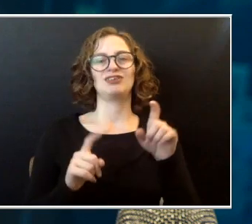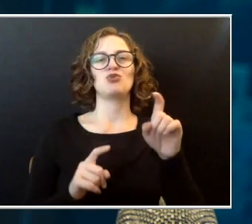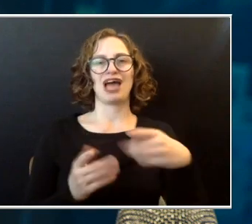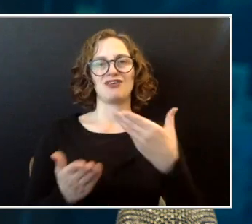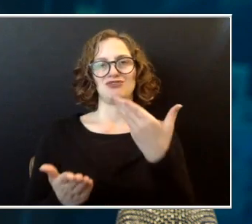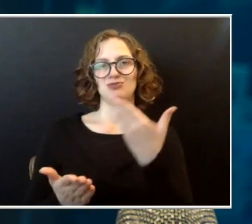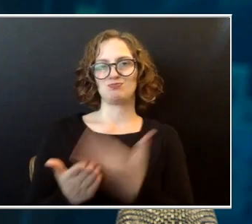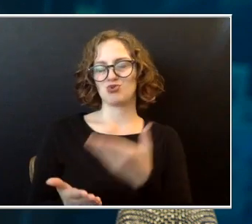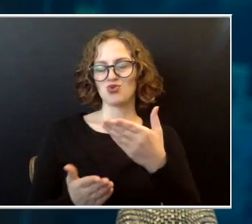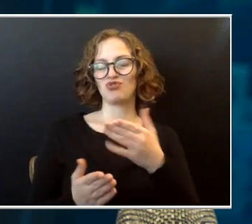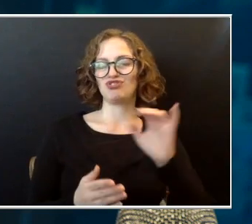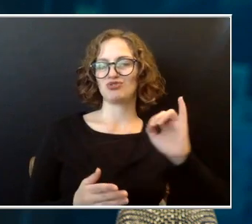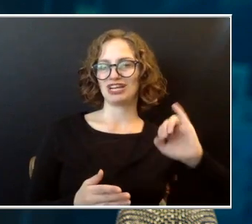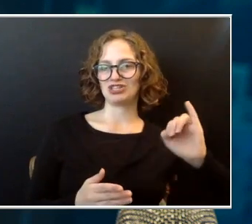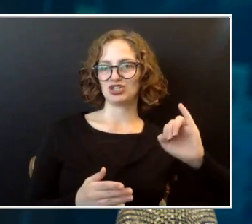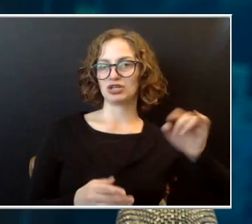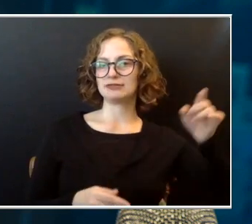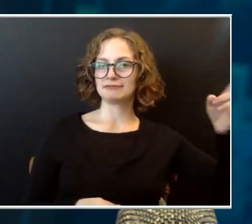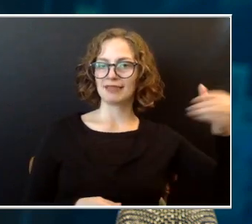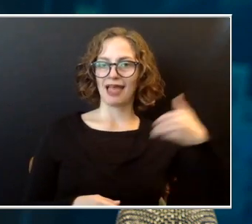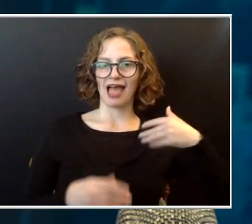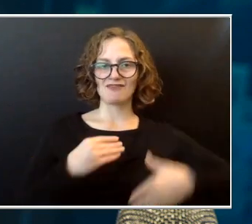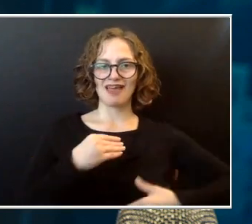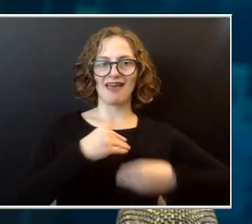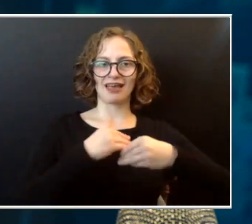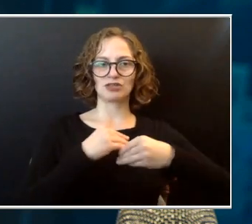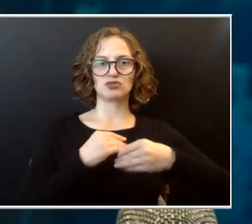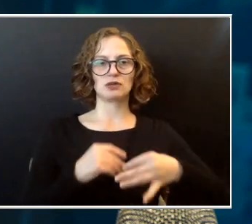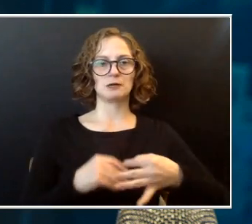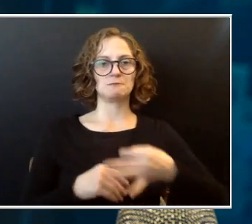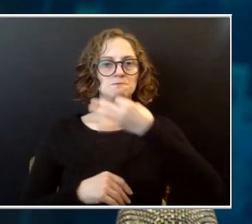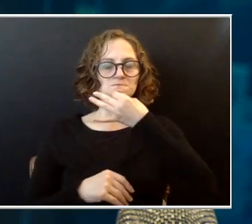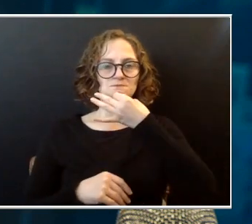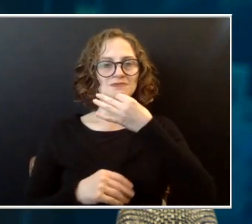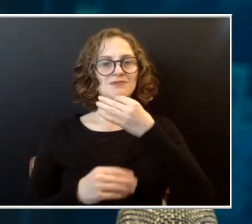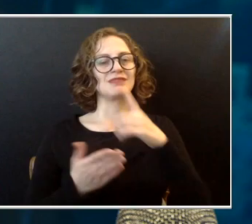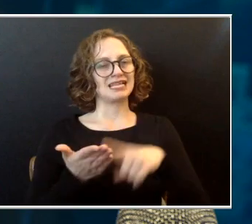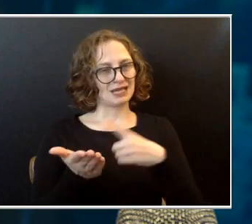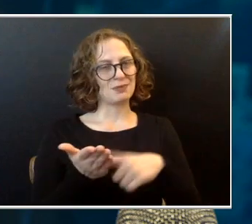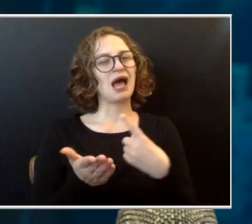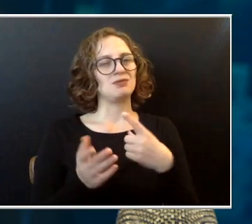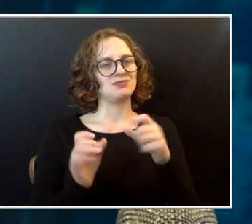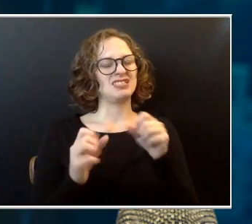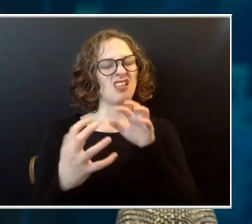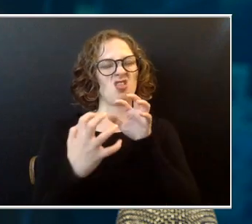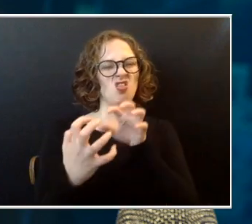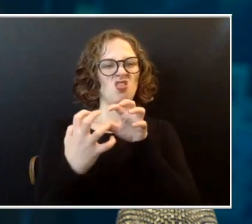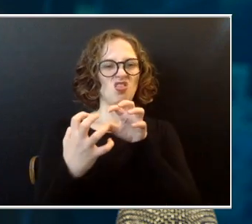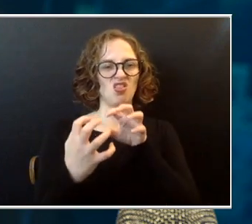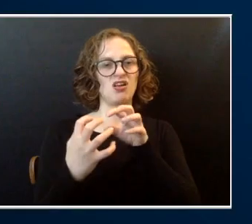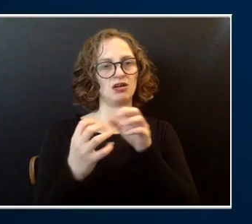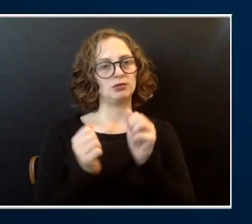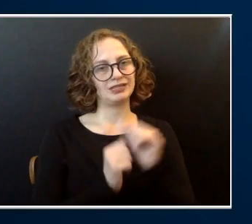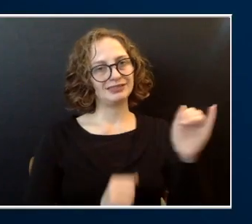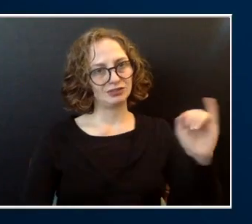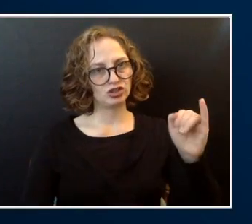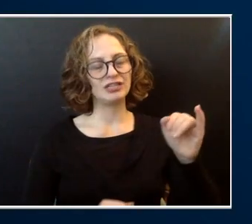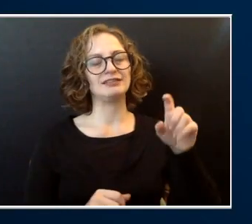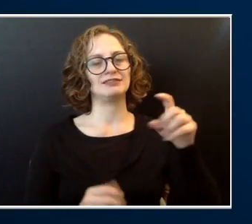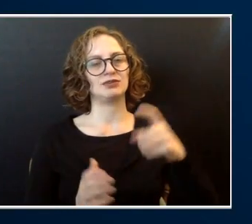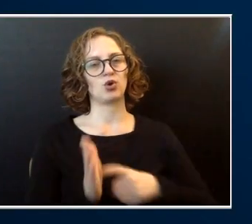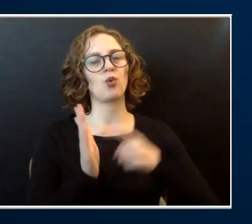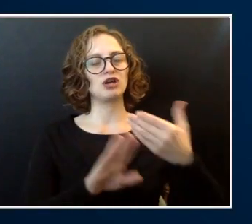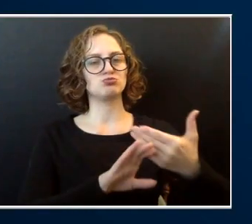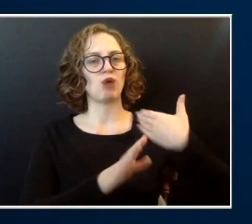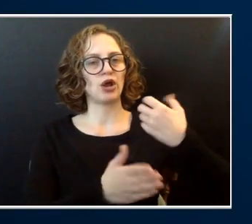that therefore the insurance company needs to go ahead and pay that. Sometimes it's a little bit of a battle. You have to get a prior authorization to get it done.